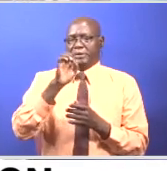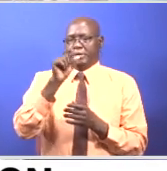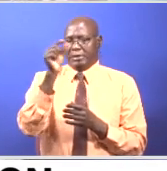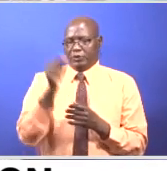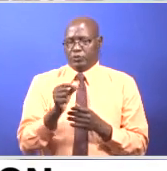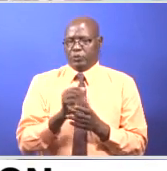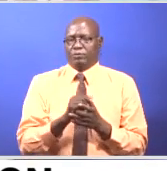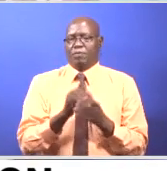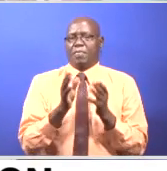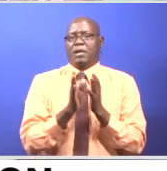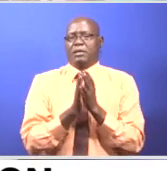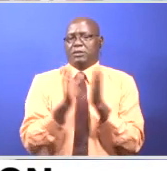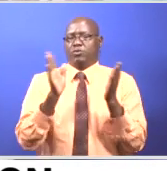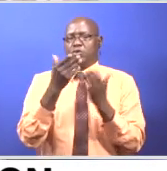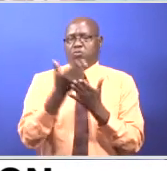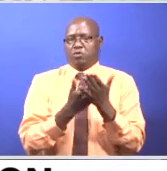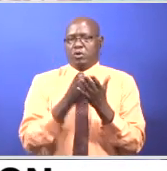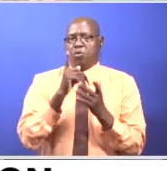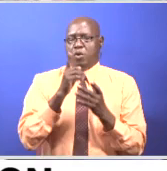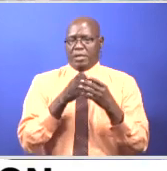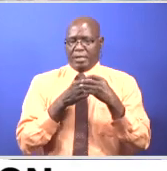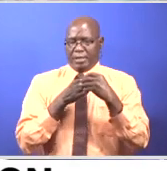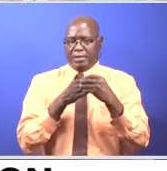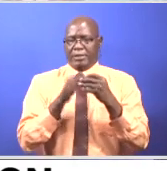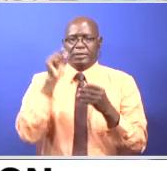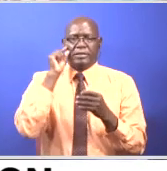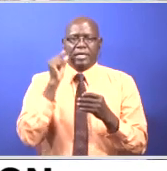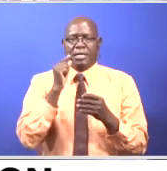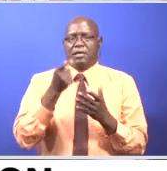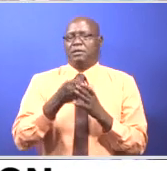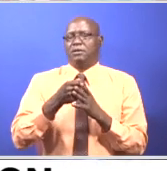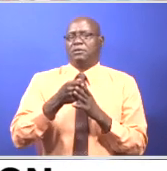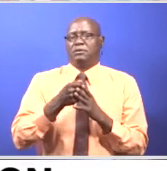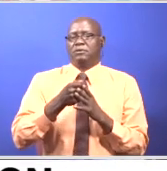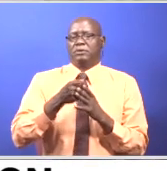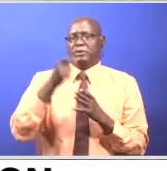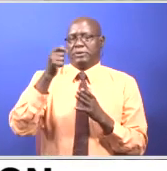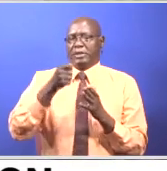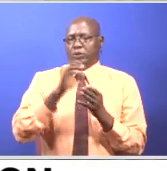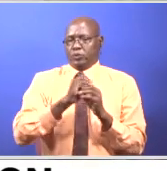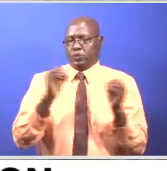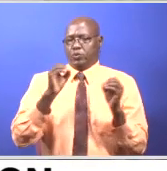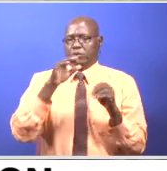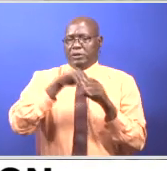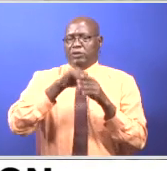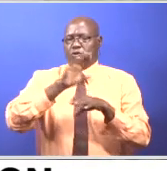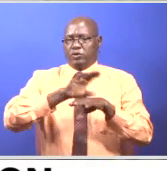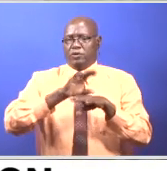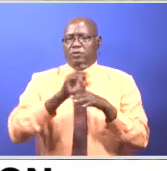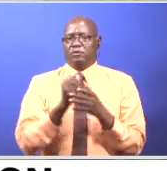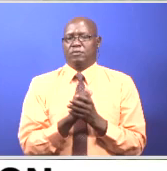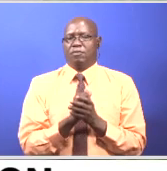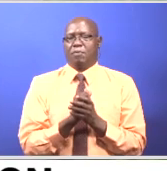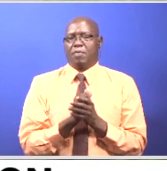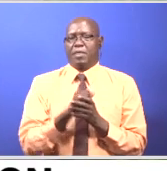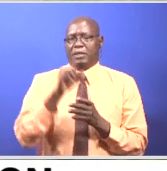violence has been reported to be one of the leading factors towards gender injustice in church spaces, as Ezra Chitendo from Southern Africa tells us. The